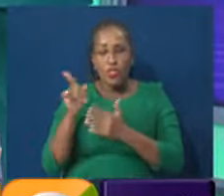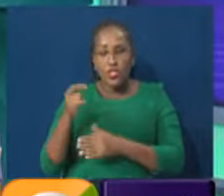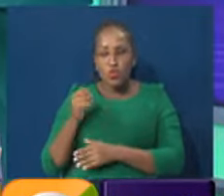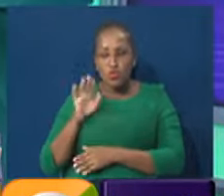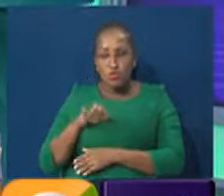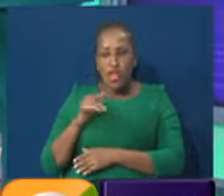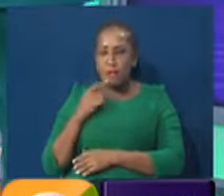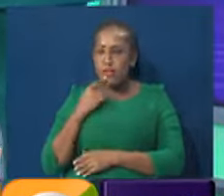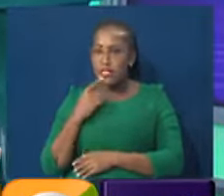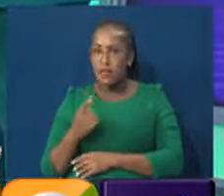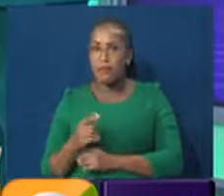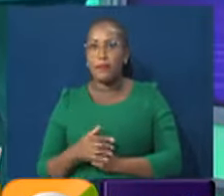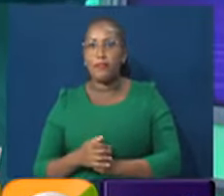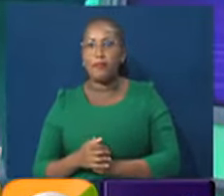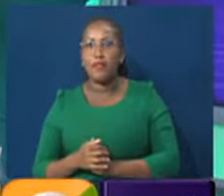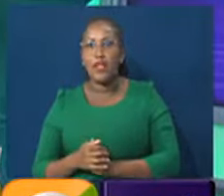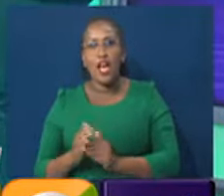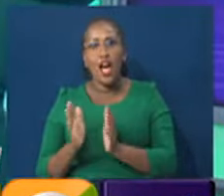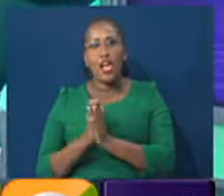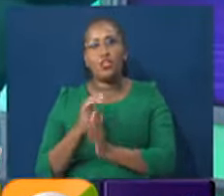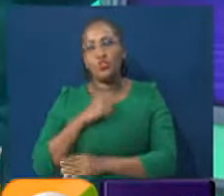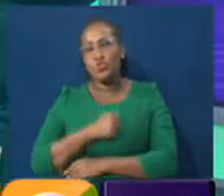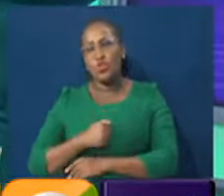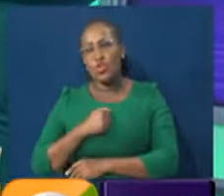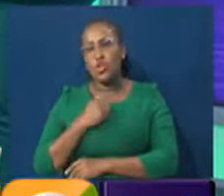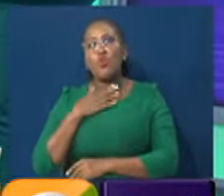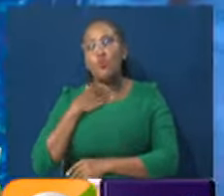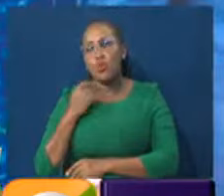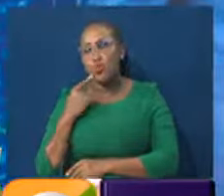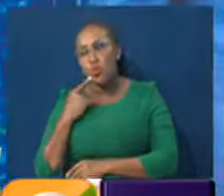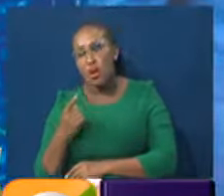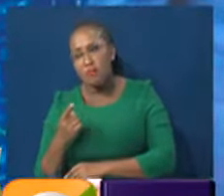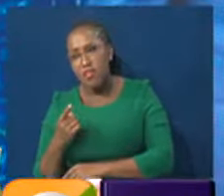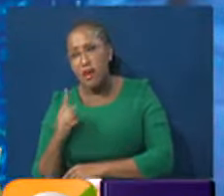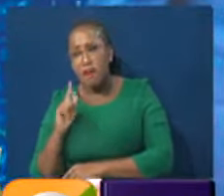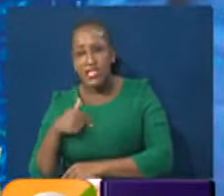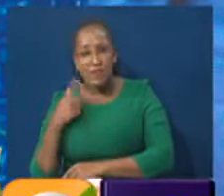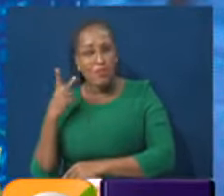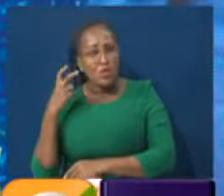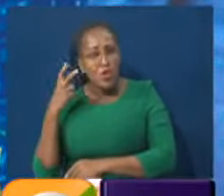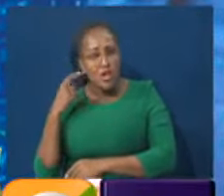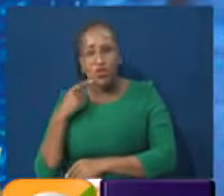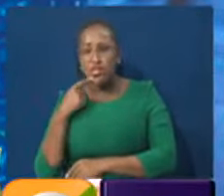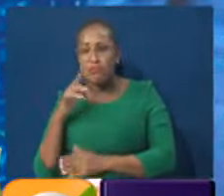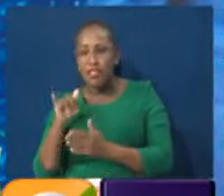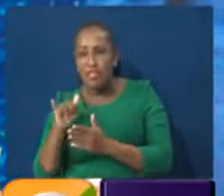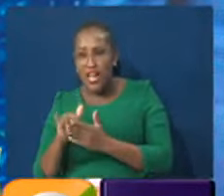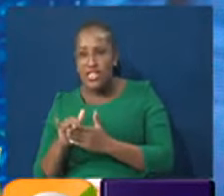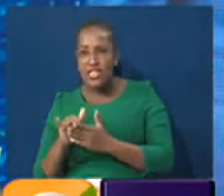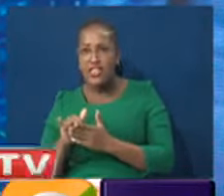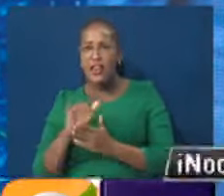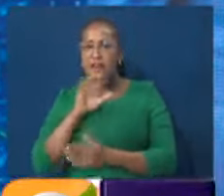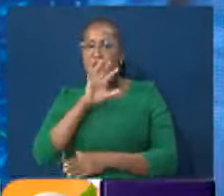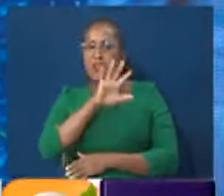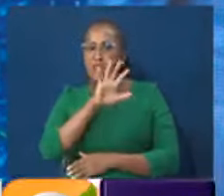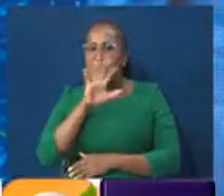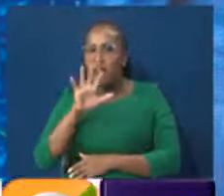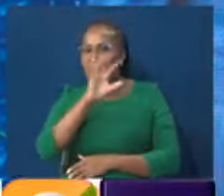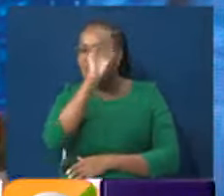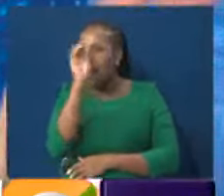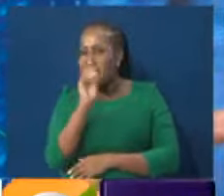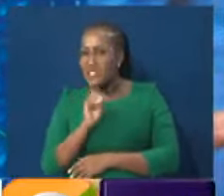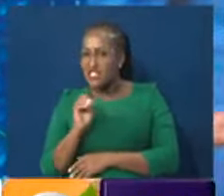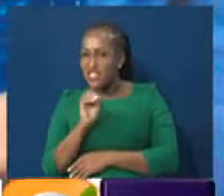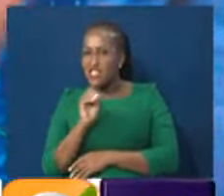And Dada Lulu atanisame kumsaisha kidogo, vile nilikuwa namsikia akisema asilimia 38